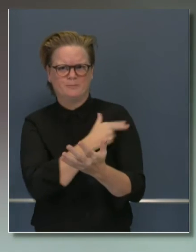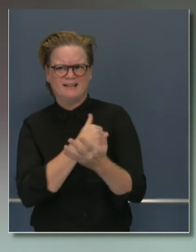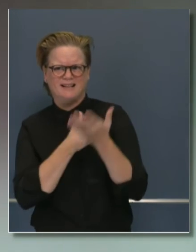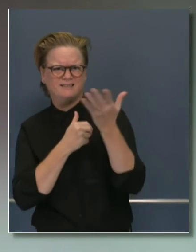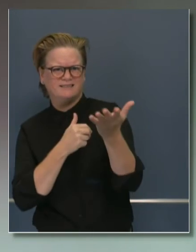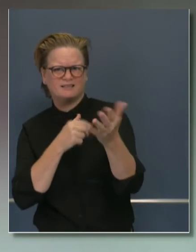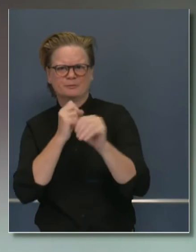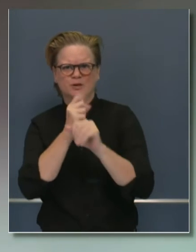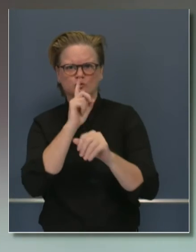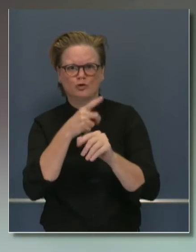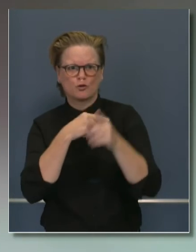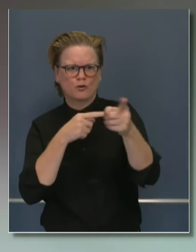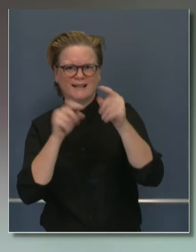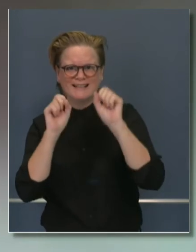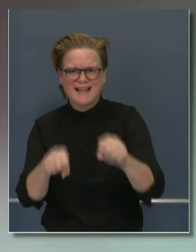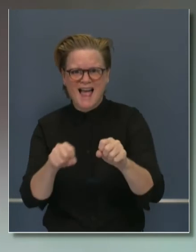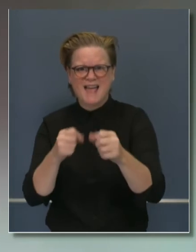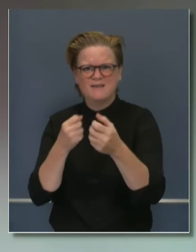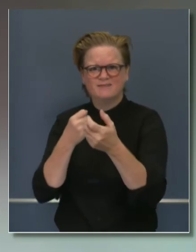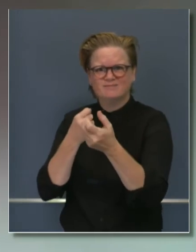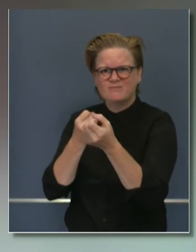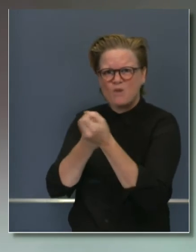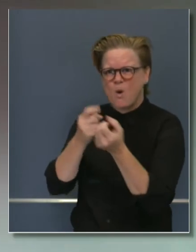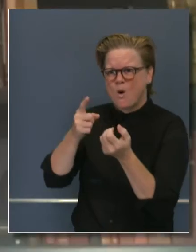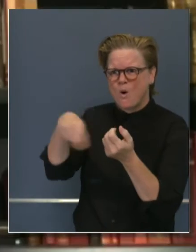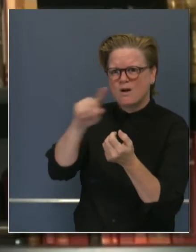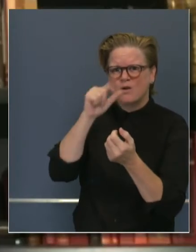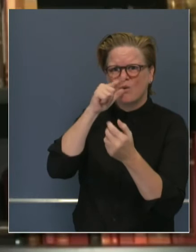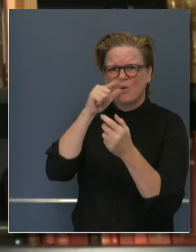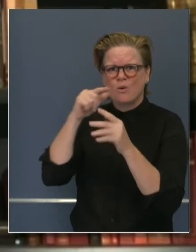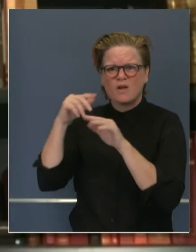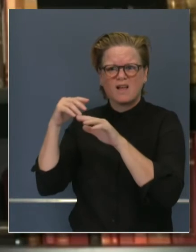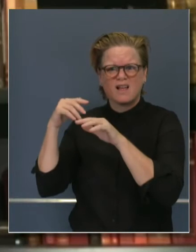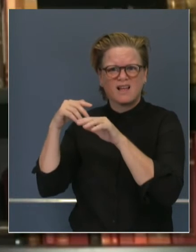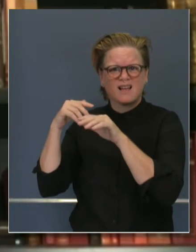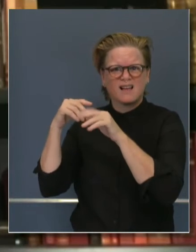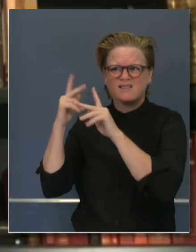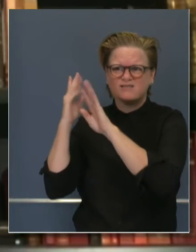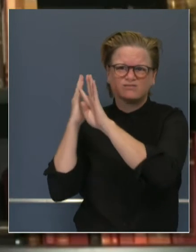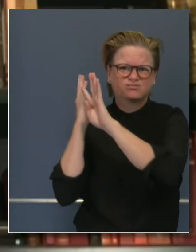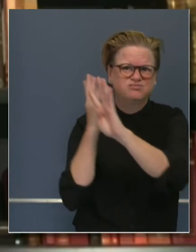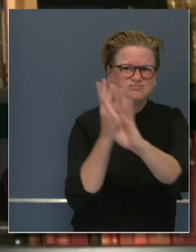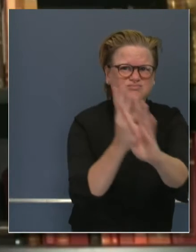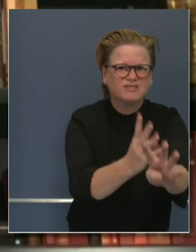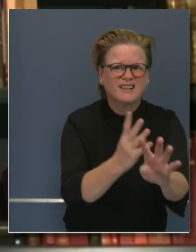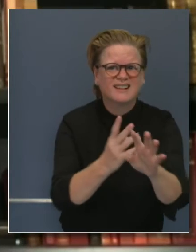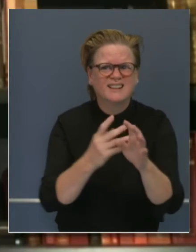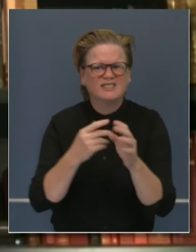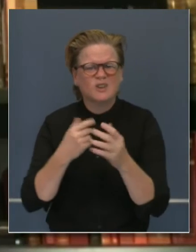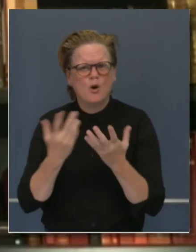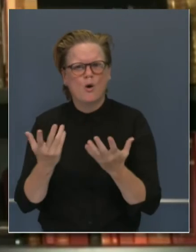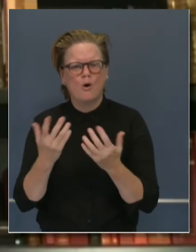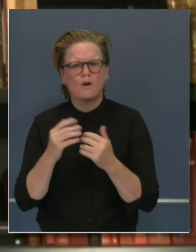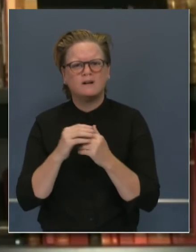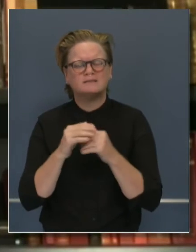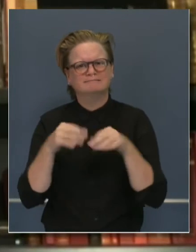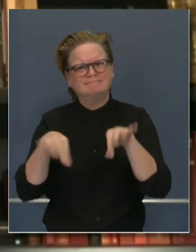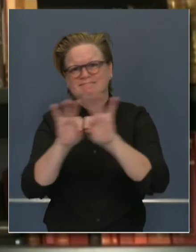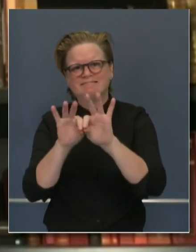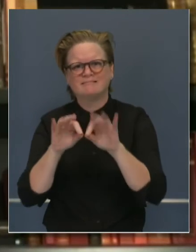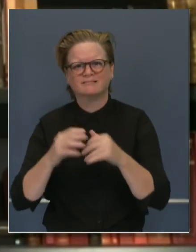care to those who need it and who are sick. And before we open up to questions, and it looks like we